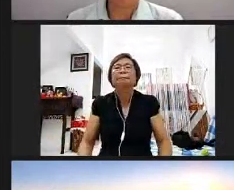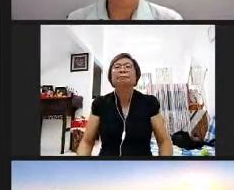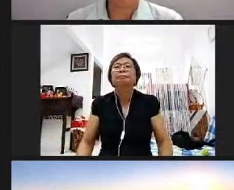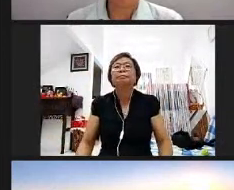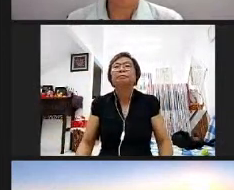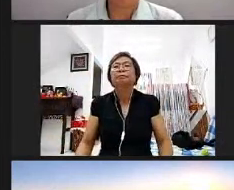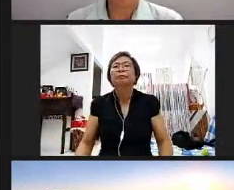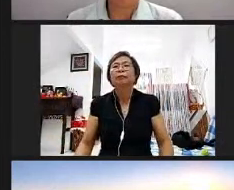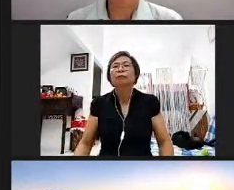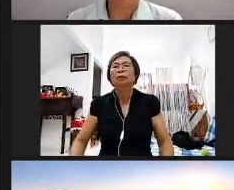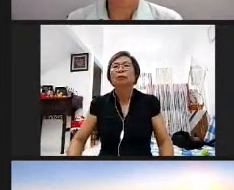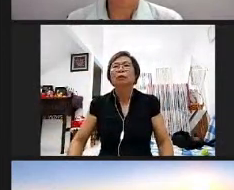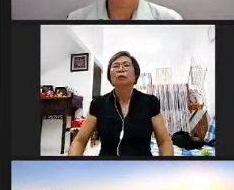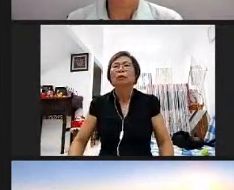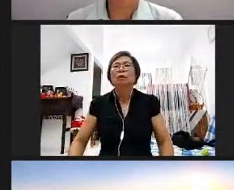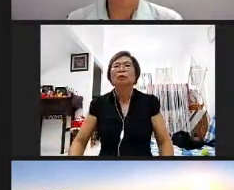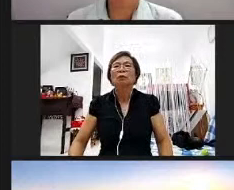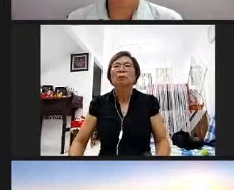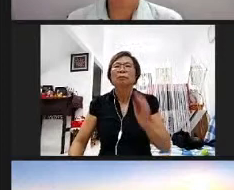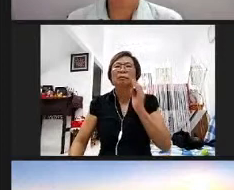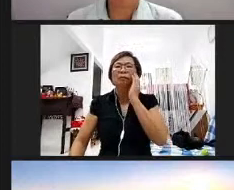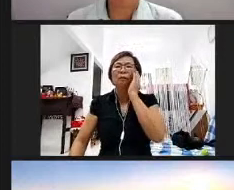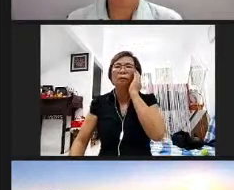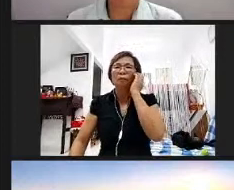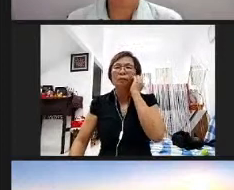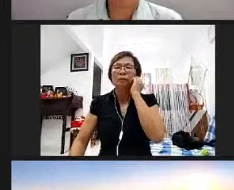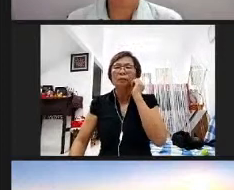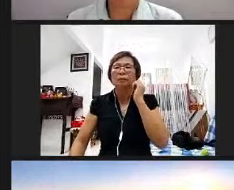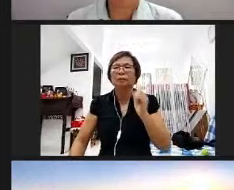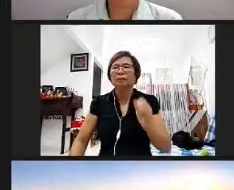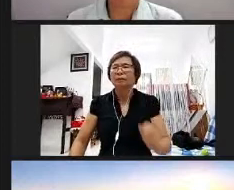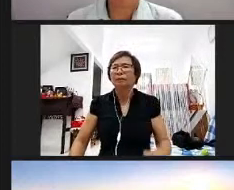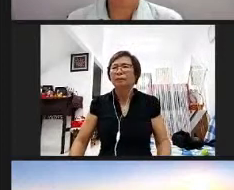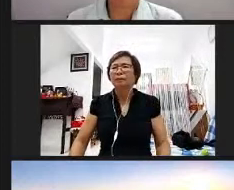On the other hand, the rich